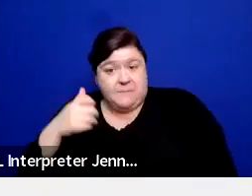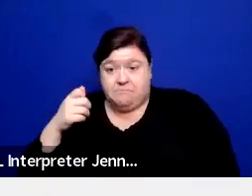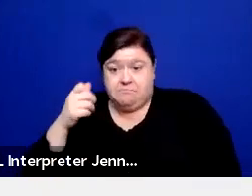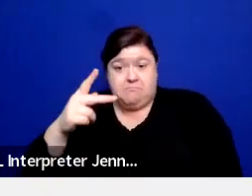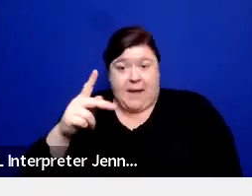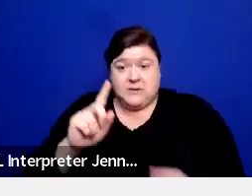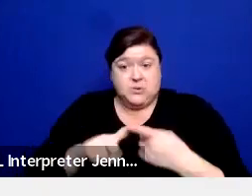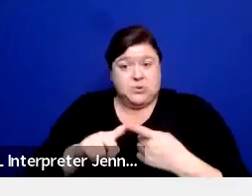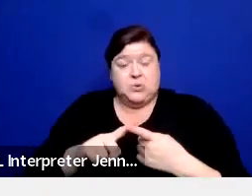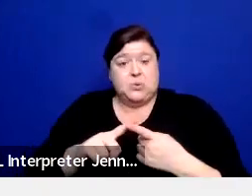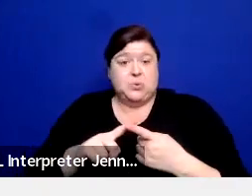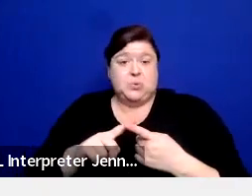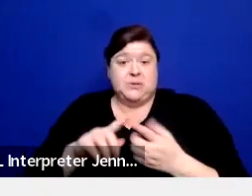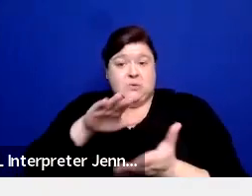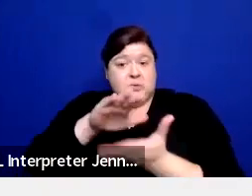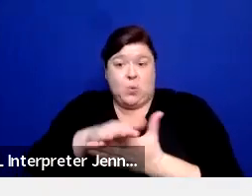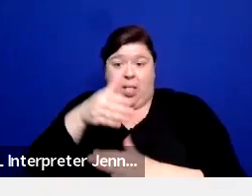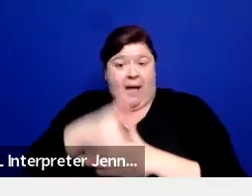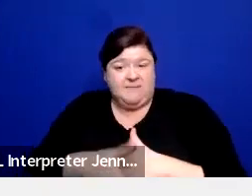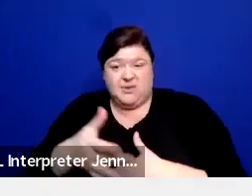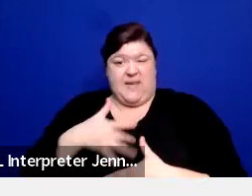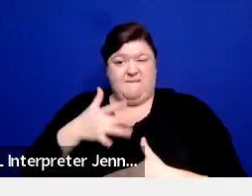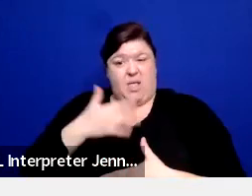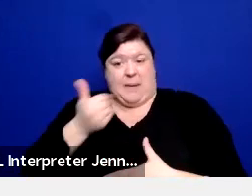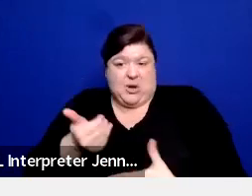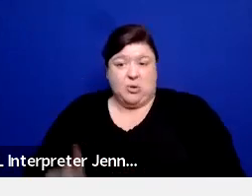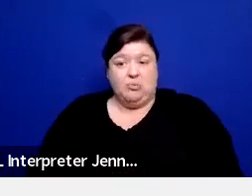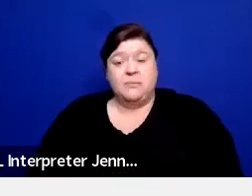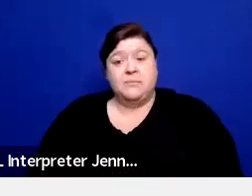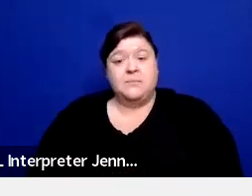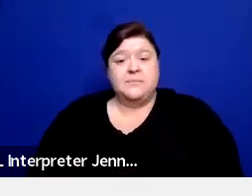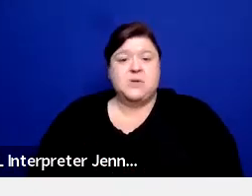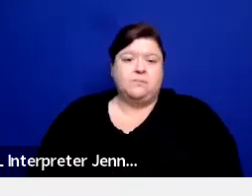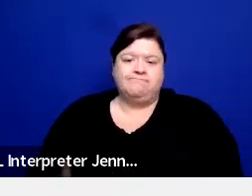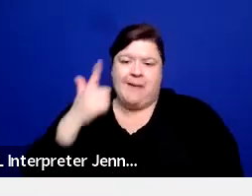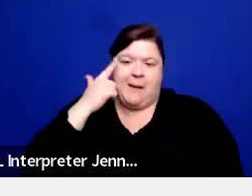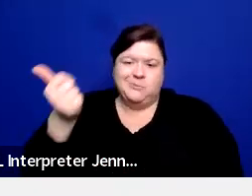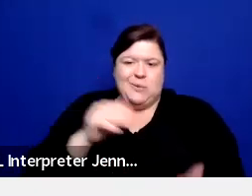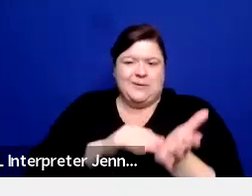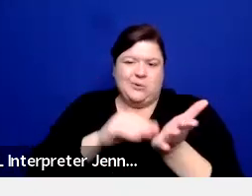the symptoms are improving. So that's really a conversation with the child's healthcare provider.